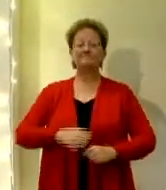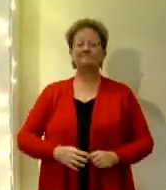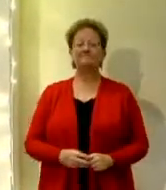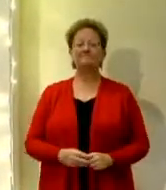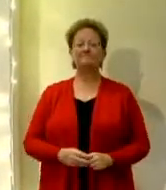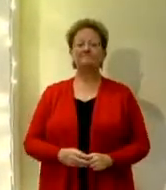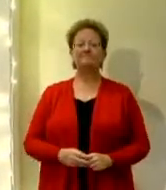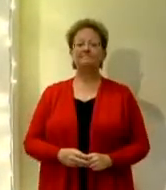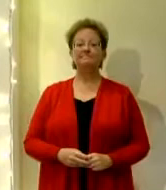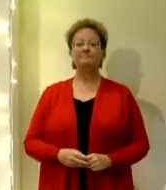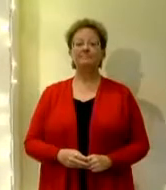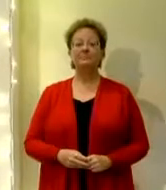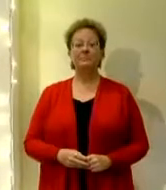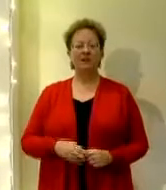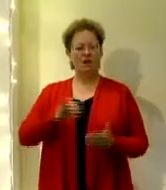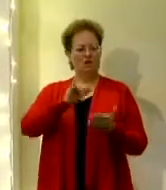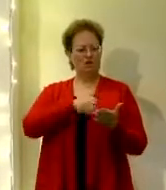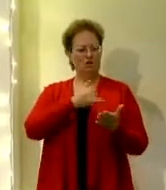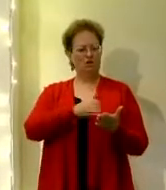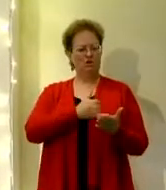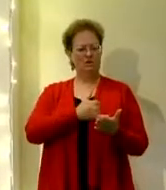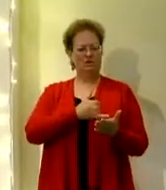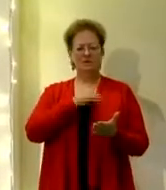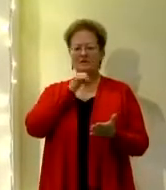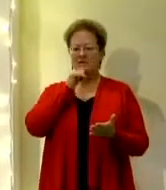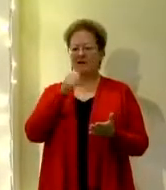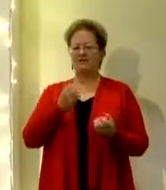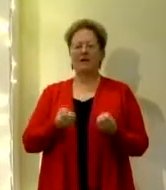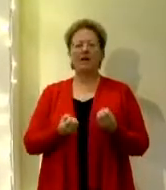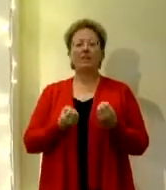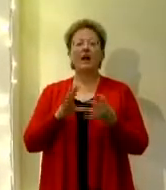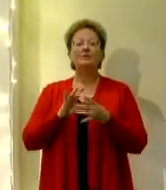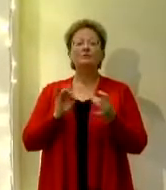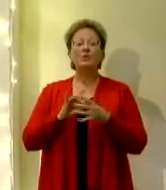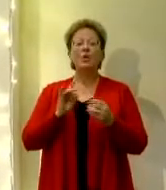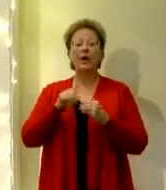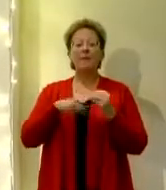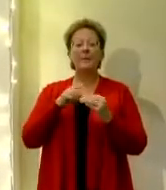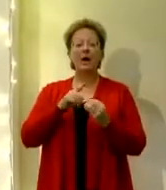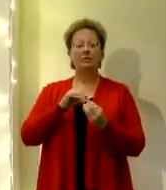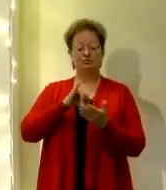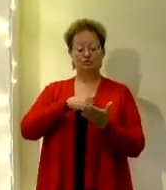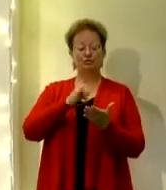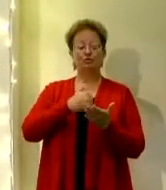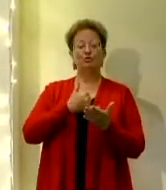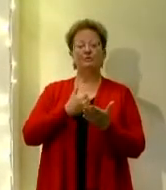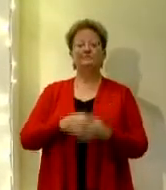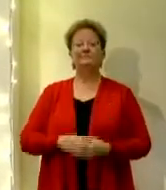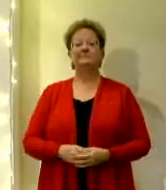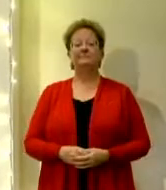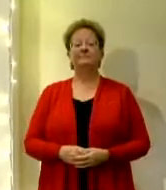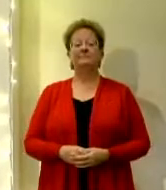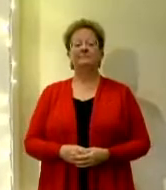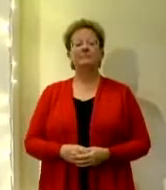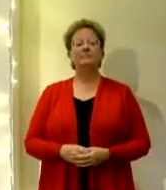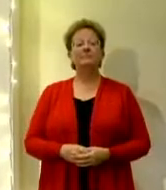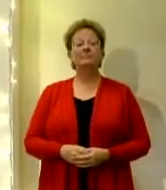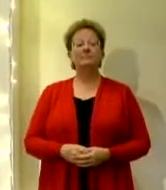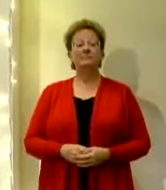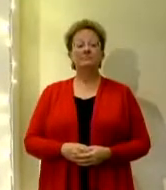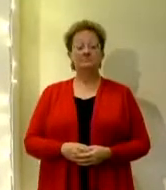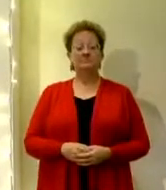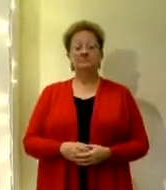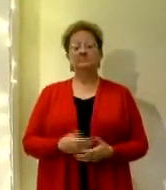Joseph. We don't have a lot of quantity stories of Joseph in our Bible, do we? I mean, he's there for a